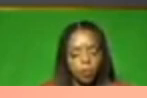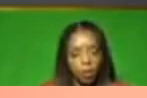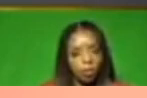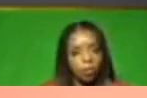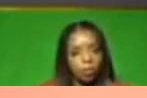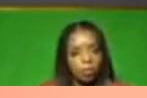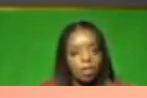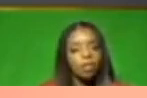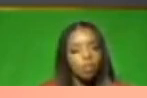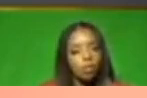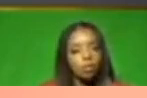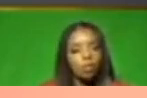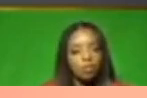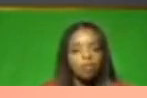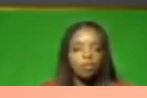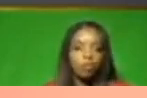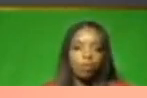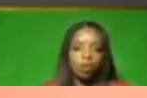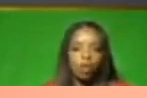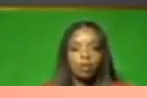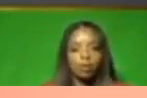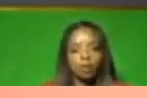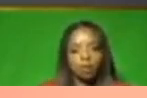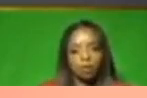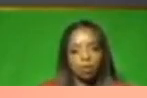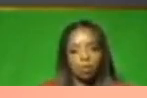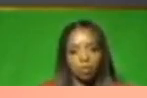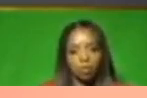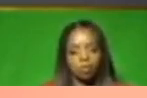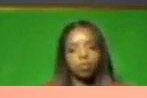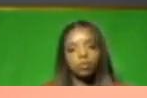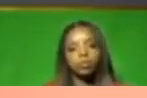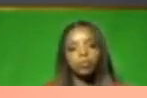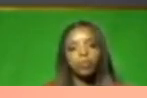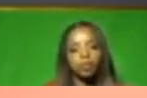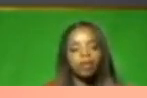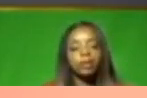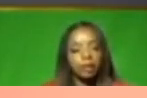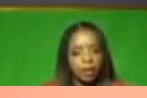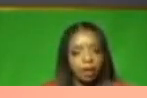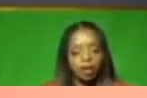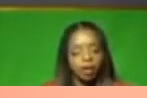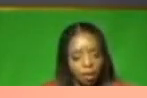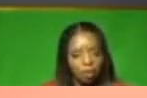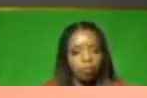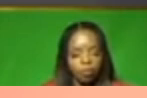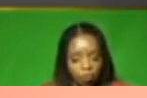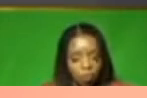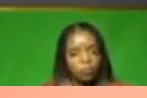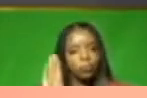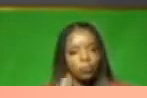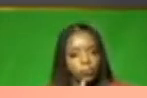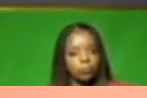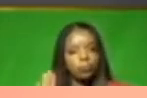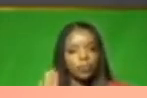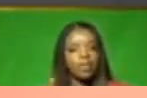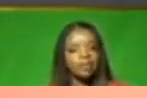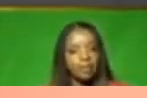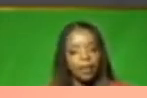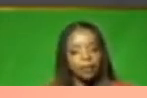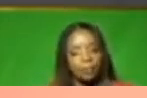economy of our country, so that our economy can thrive and also for societies to